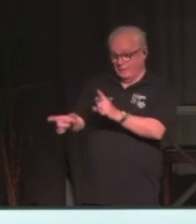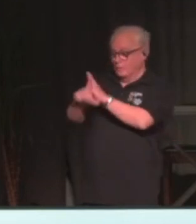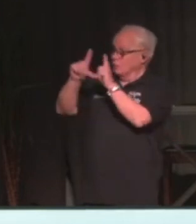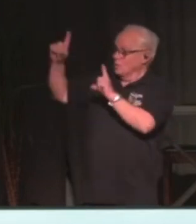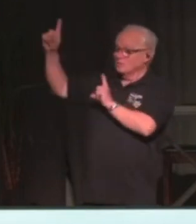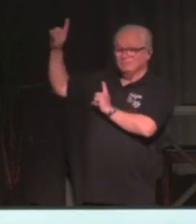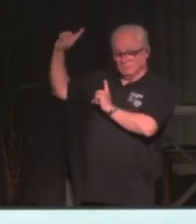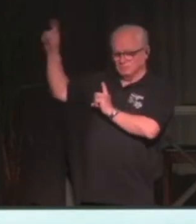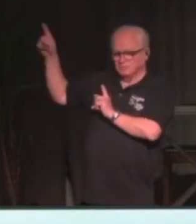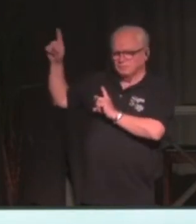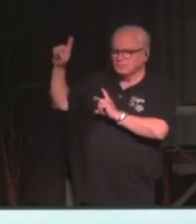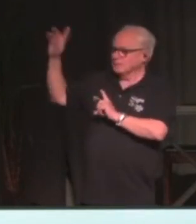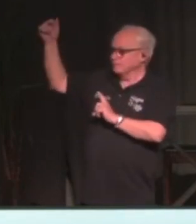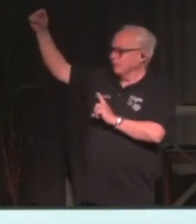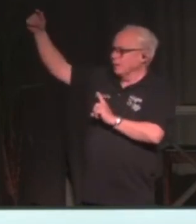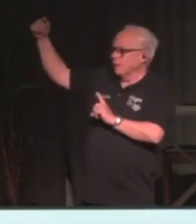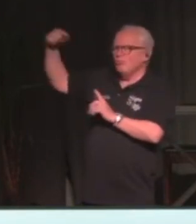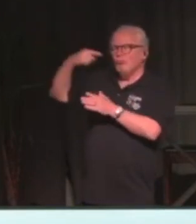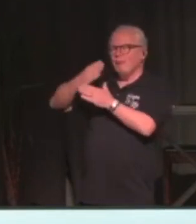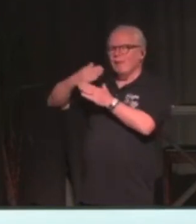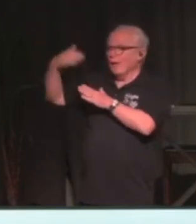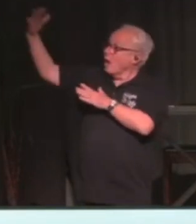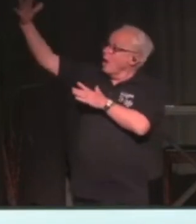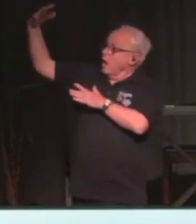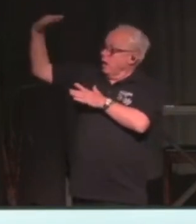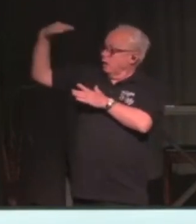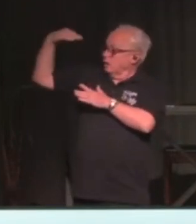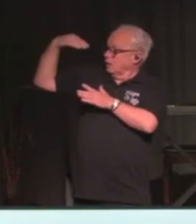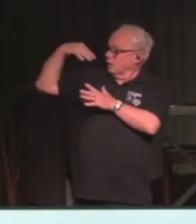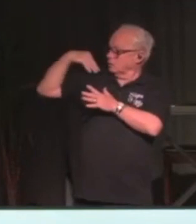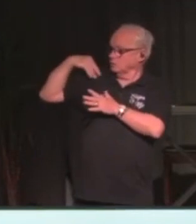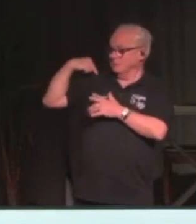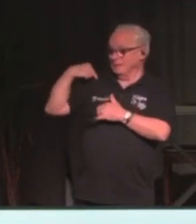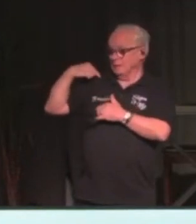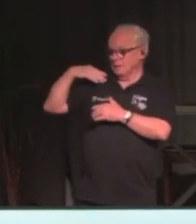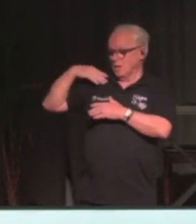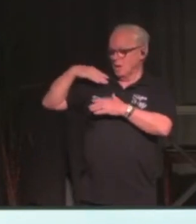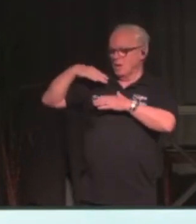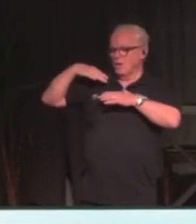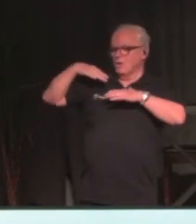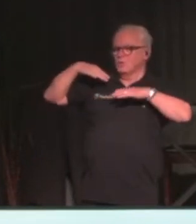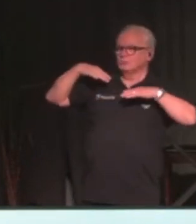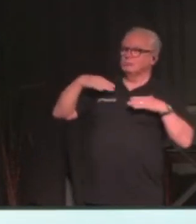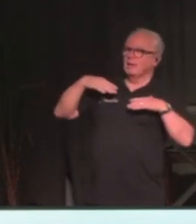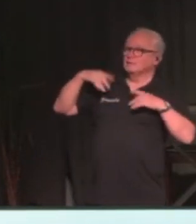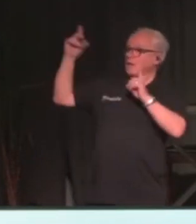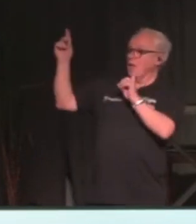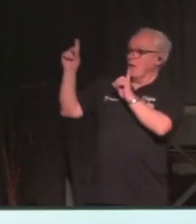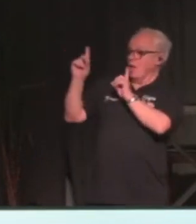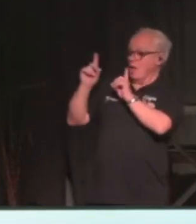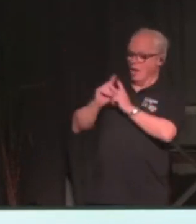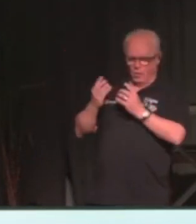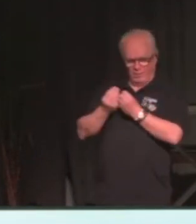just putting his hand on me and resting on me and going and wanting me to make